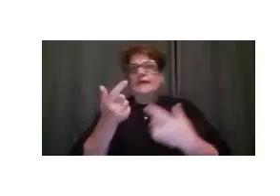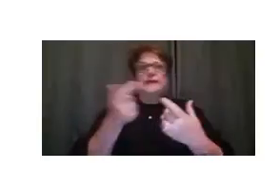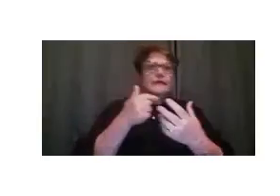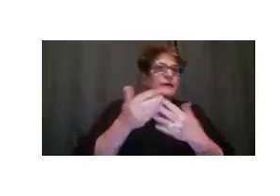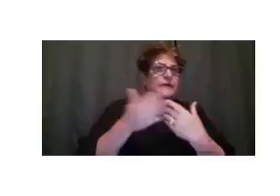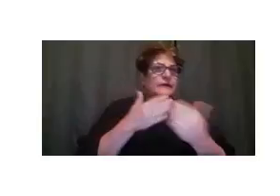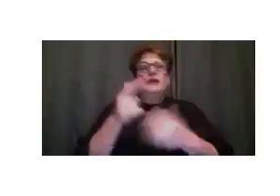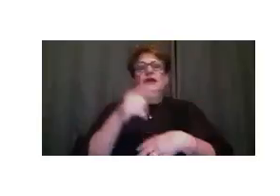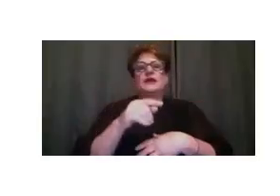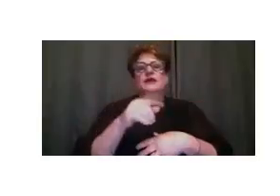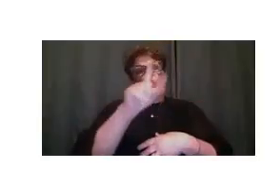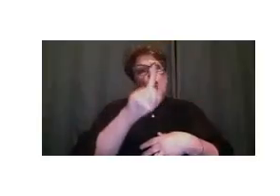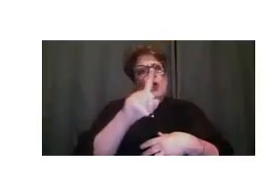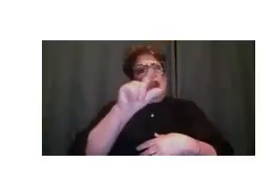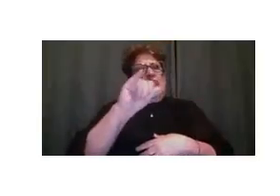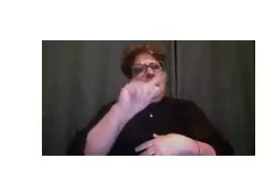another thing.